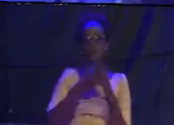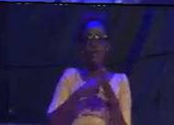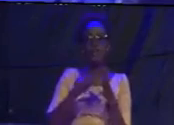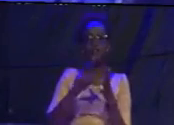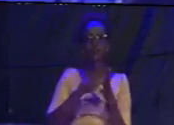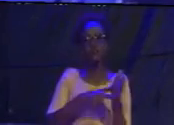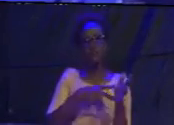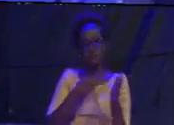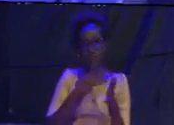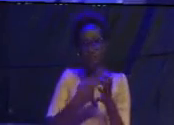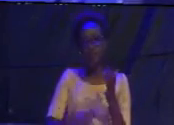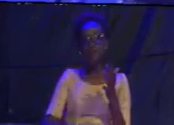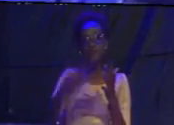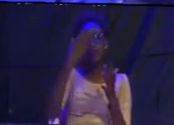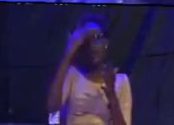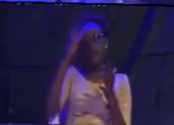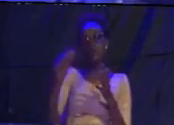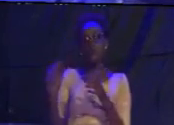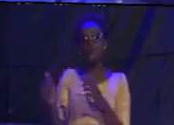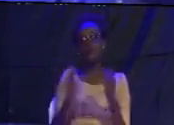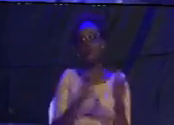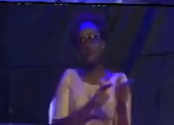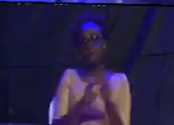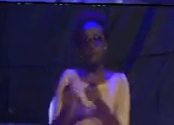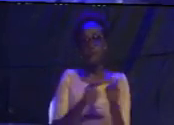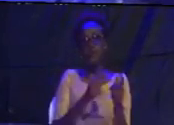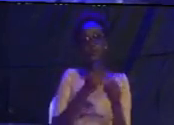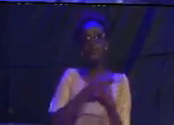because of the Arabian War.